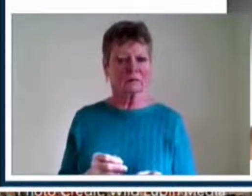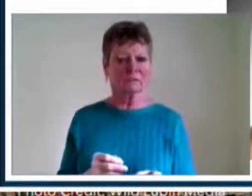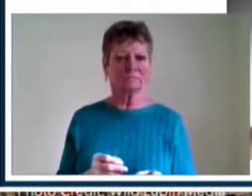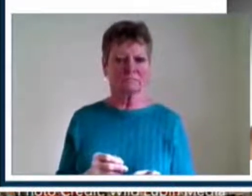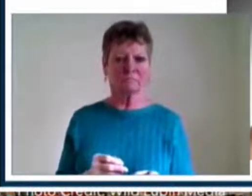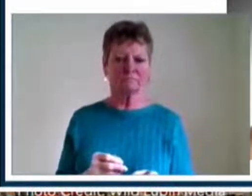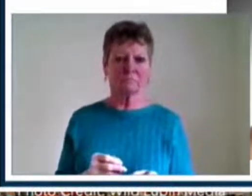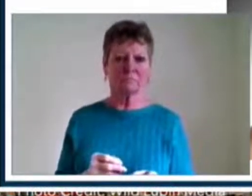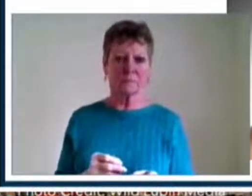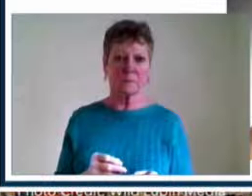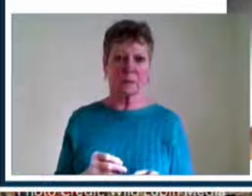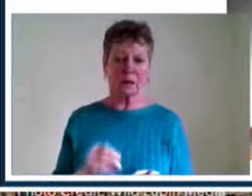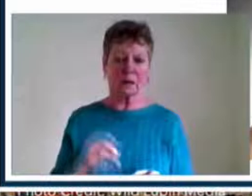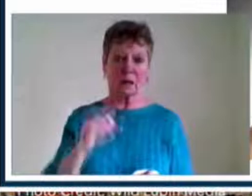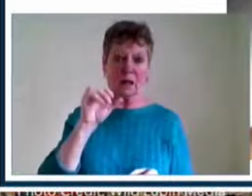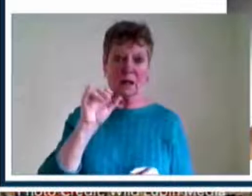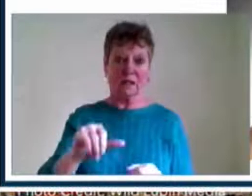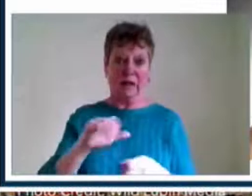It's